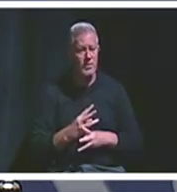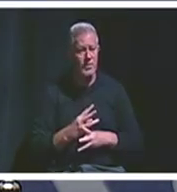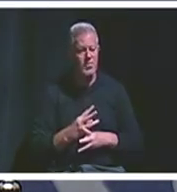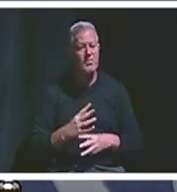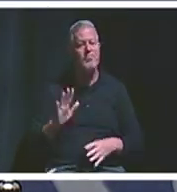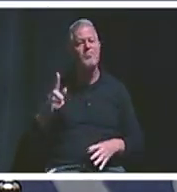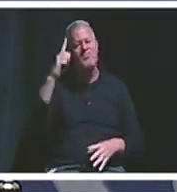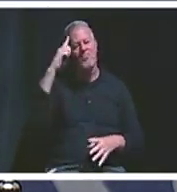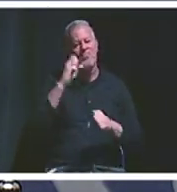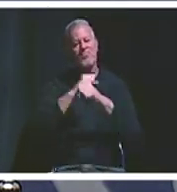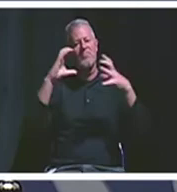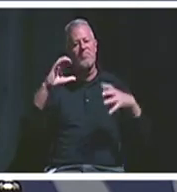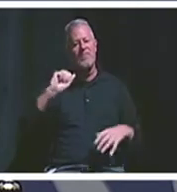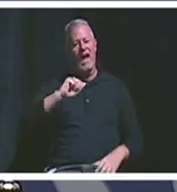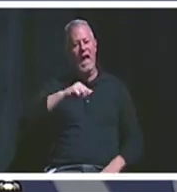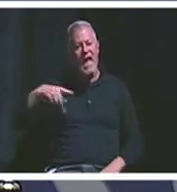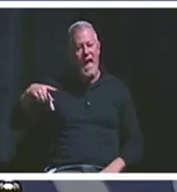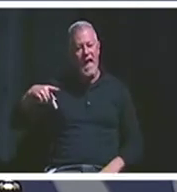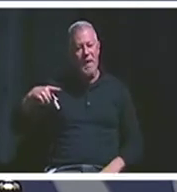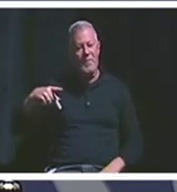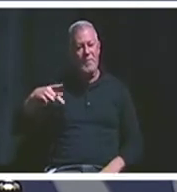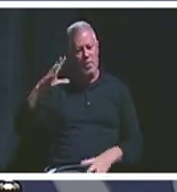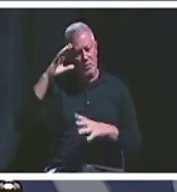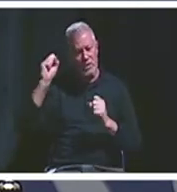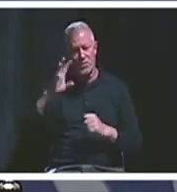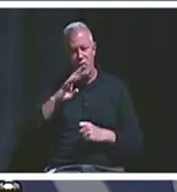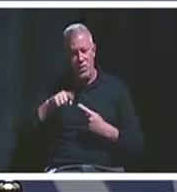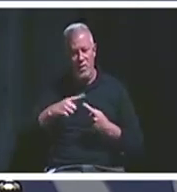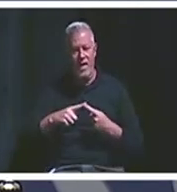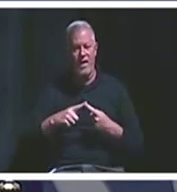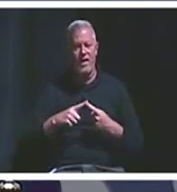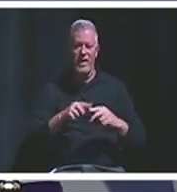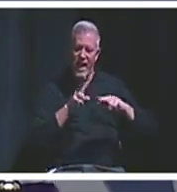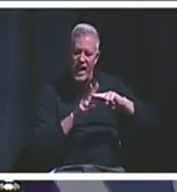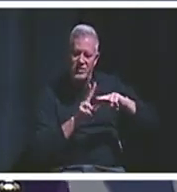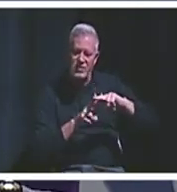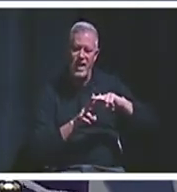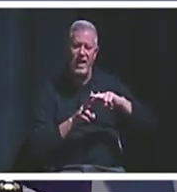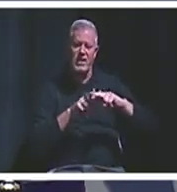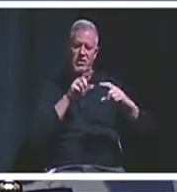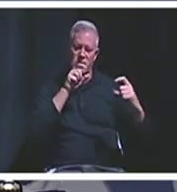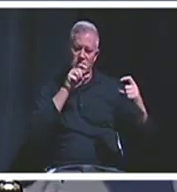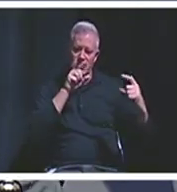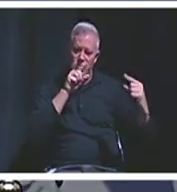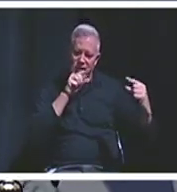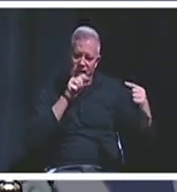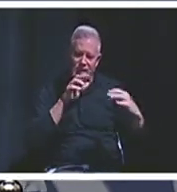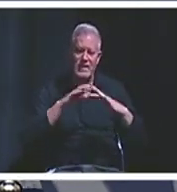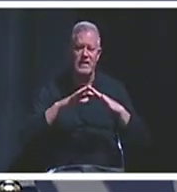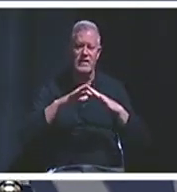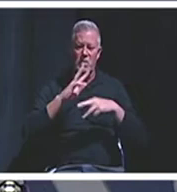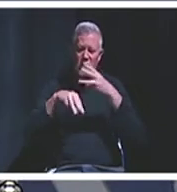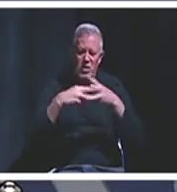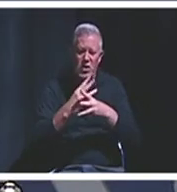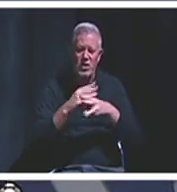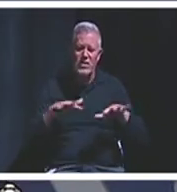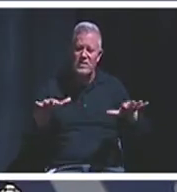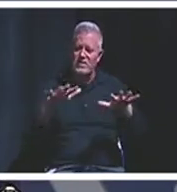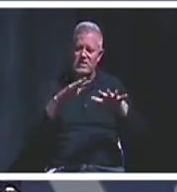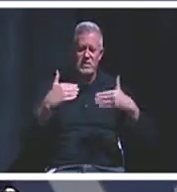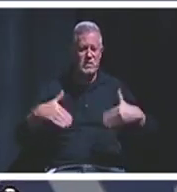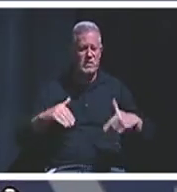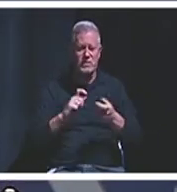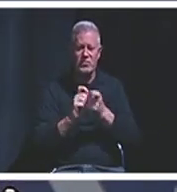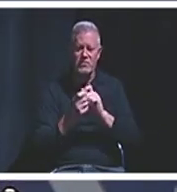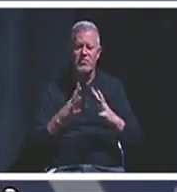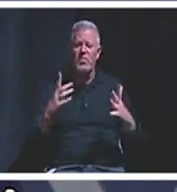the apps Dr. Hanbury talked about, the hashtags, the social media, the tweeting, the world that we live in. What